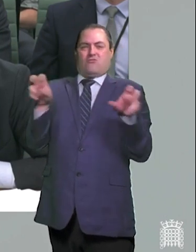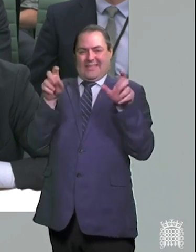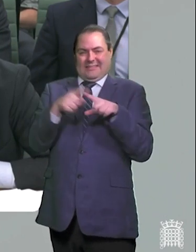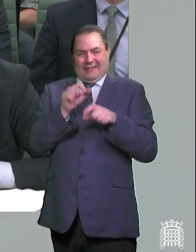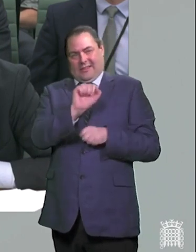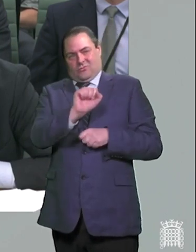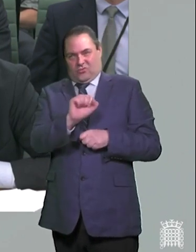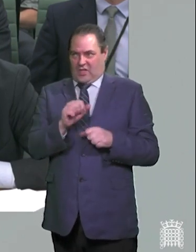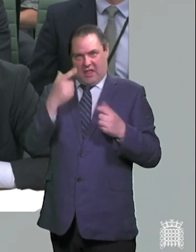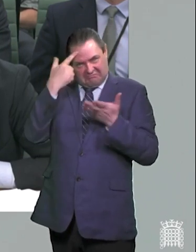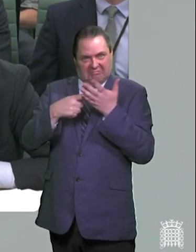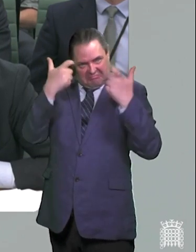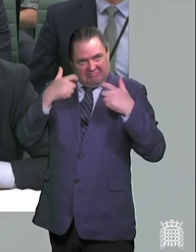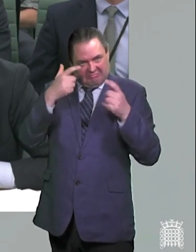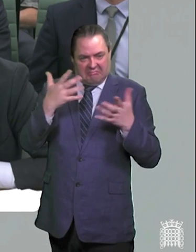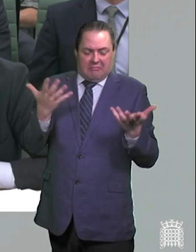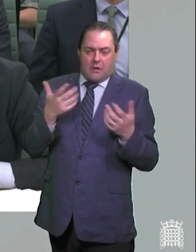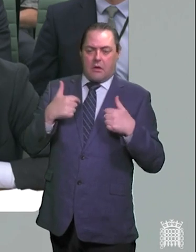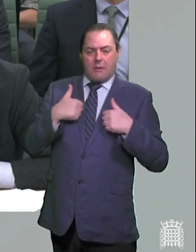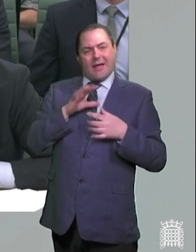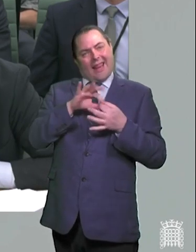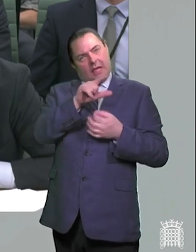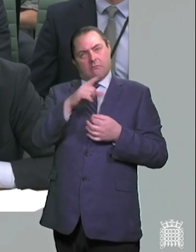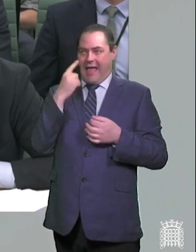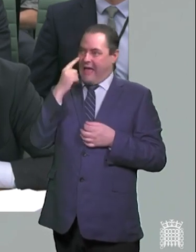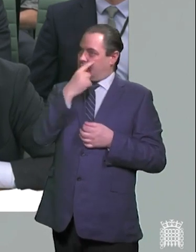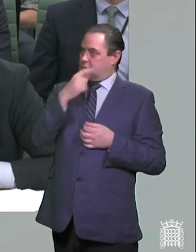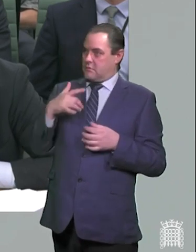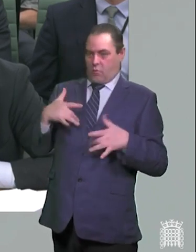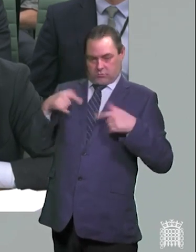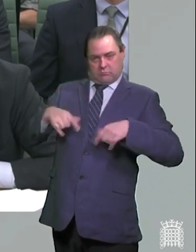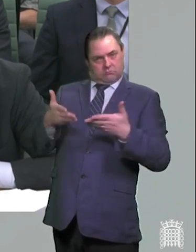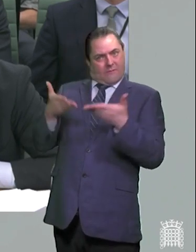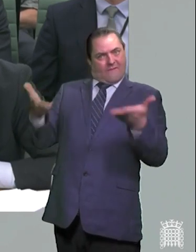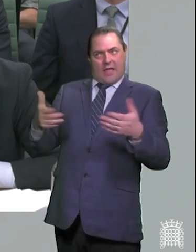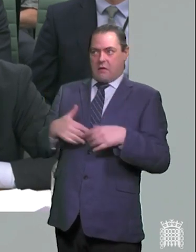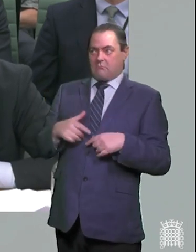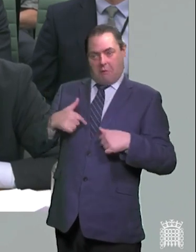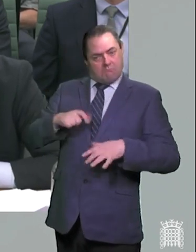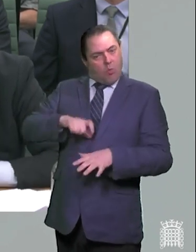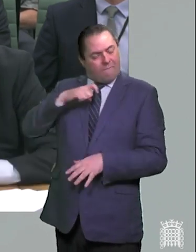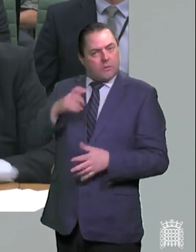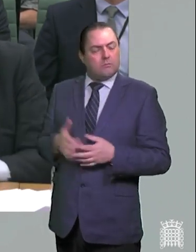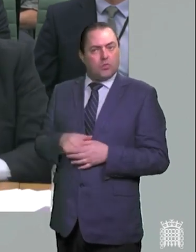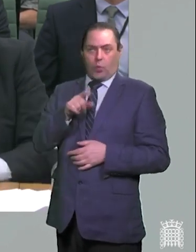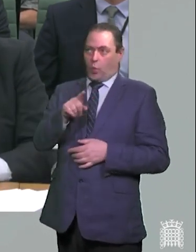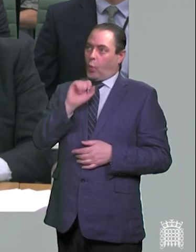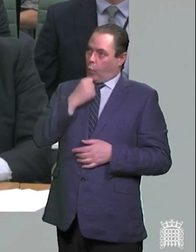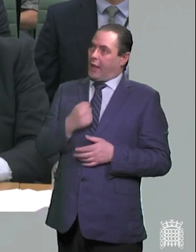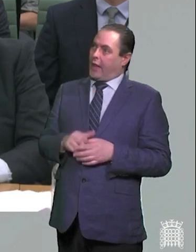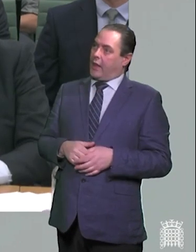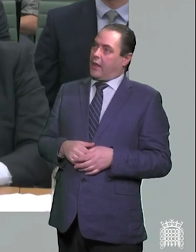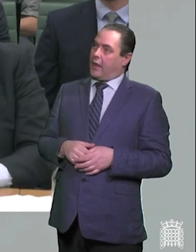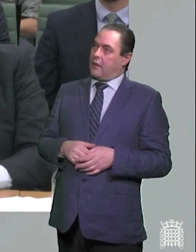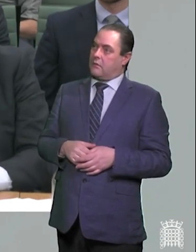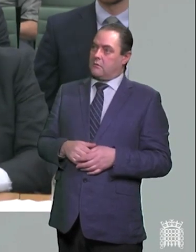of the evidence that you have produced on the fairness of this committee. I have every confidence that you